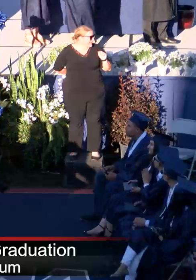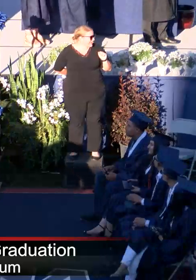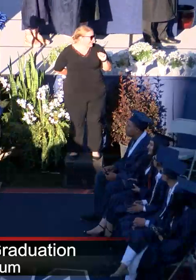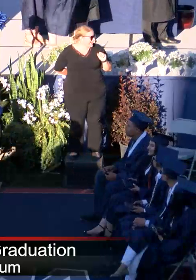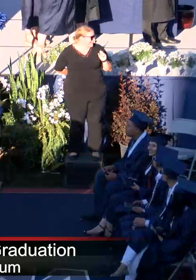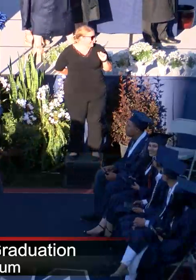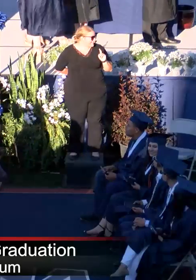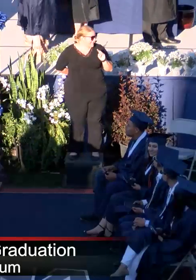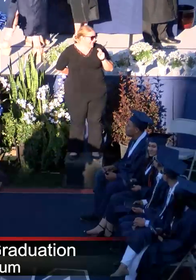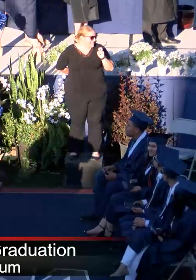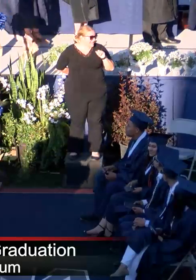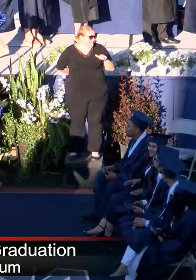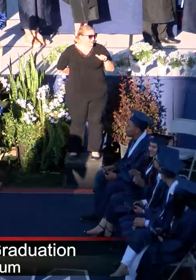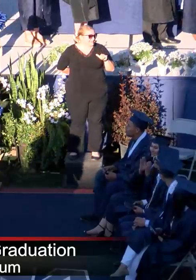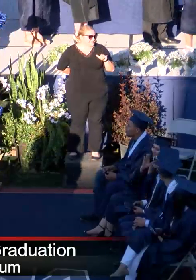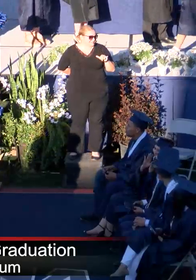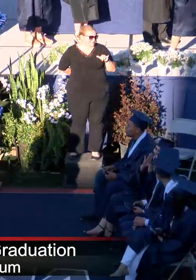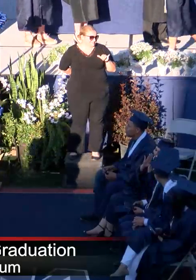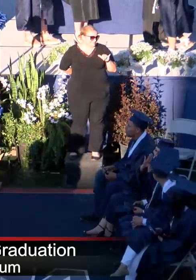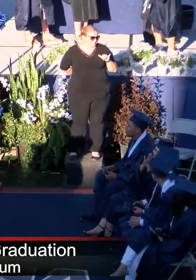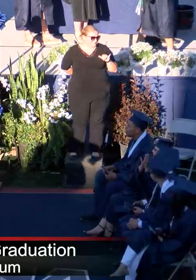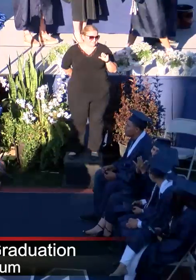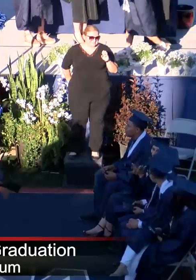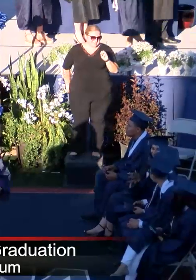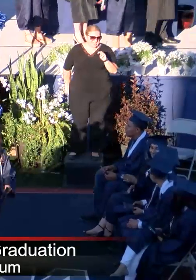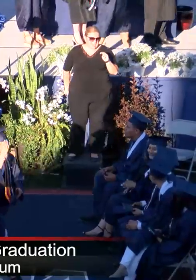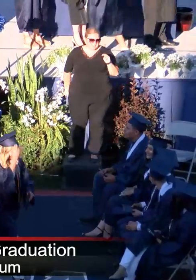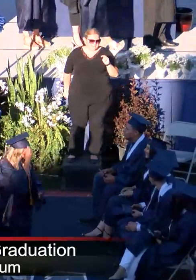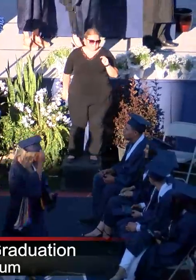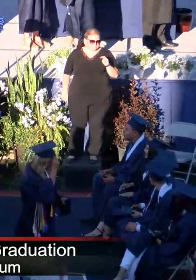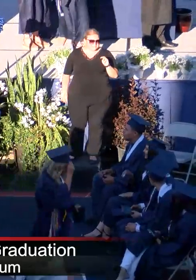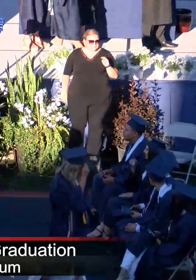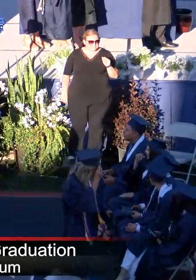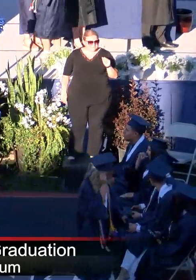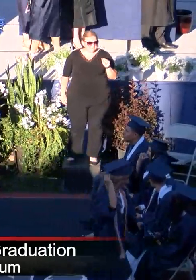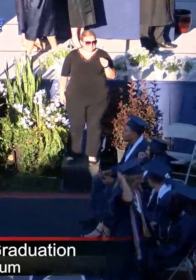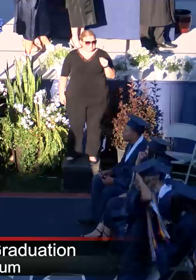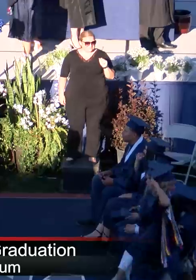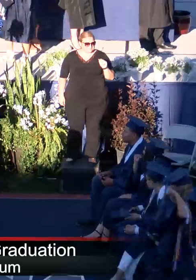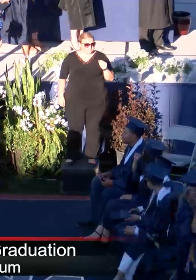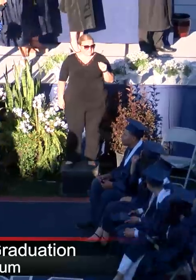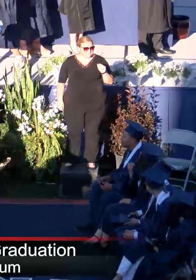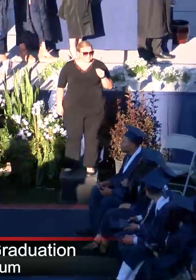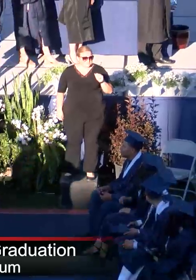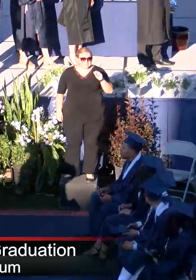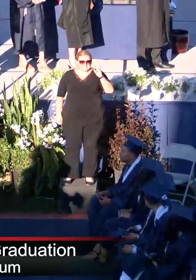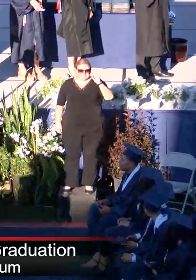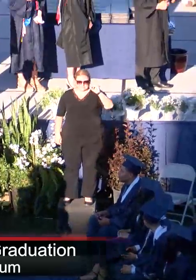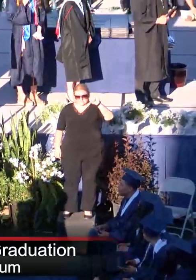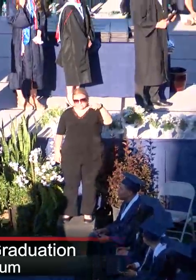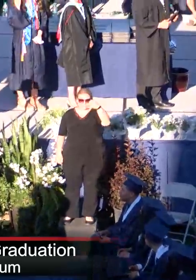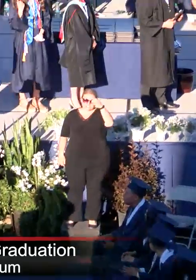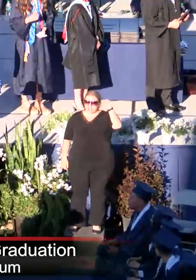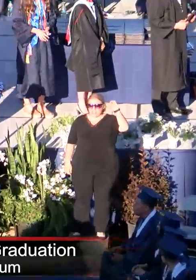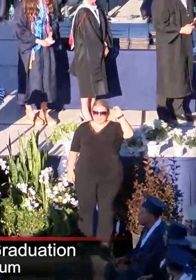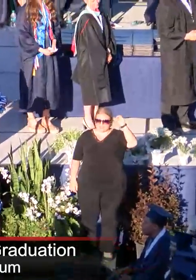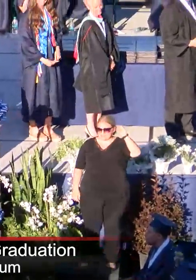Sydney Suarez. Emma Dubose. Giovanni Ignacio